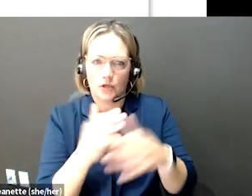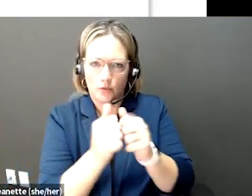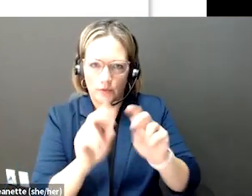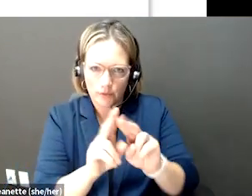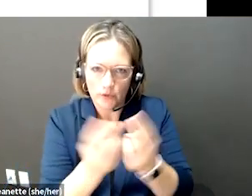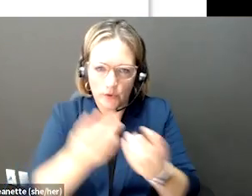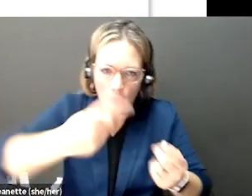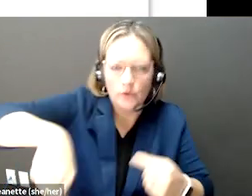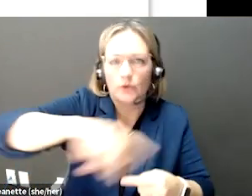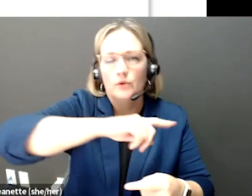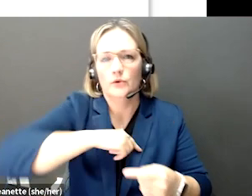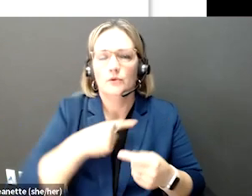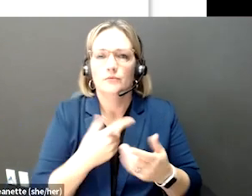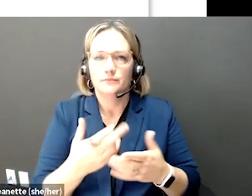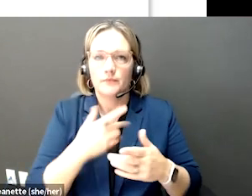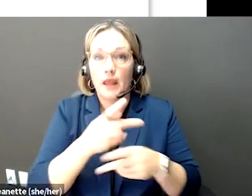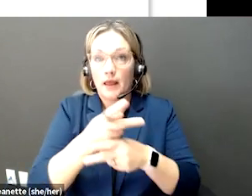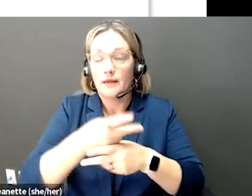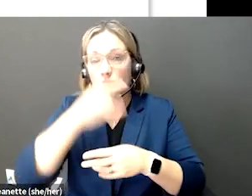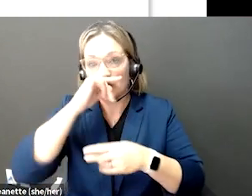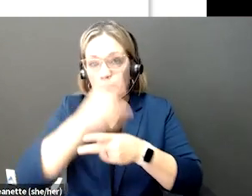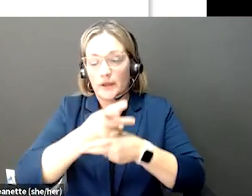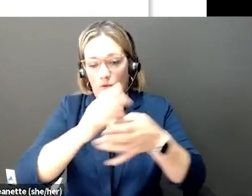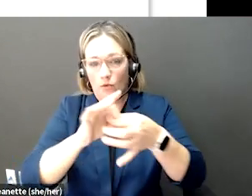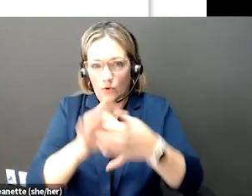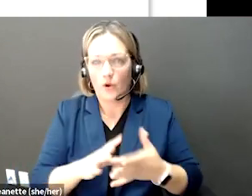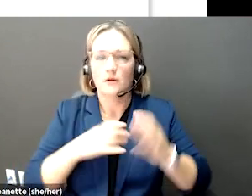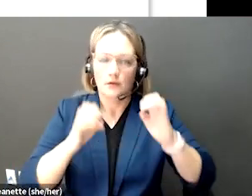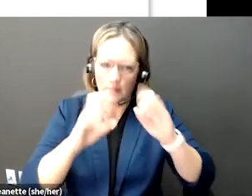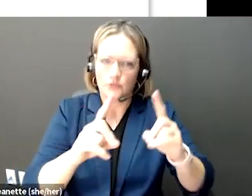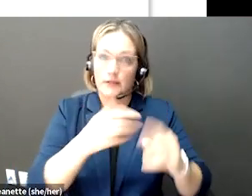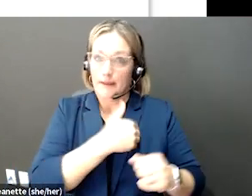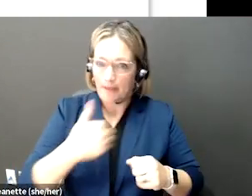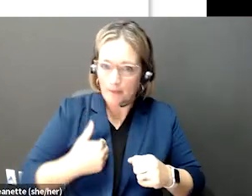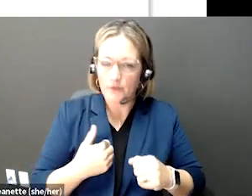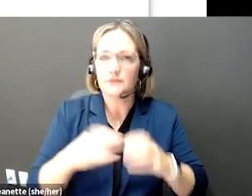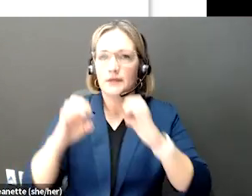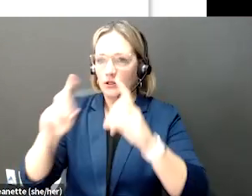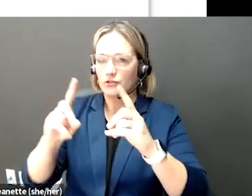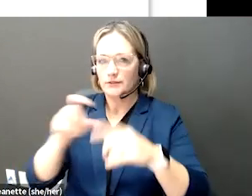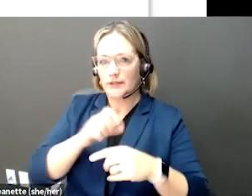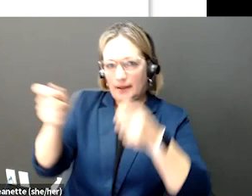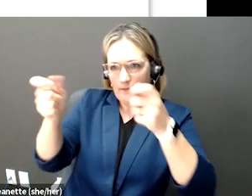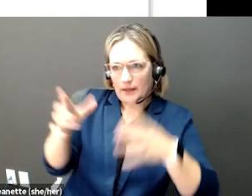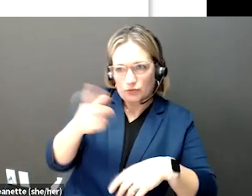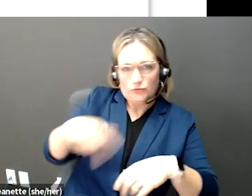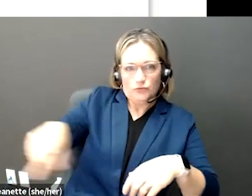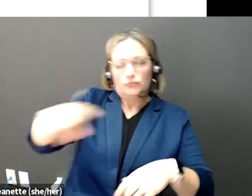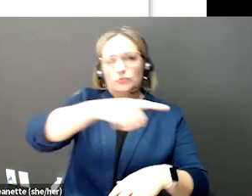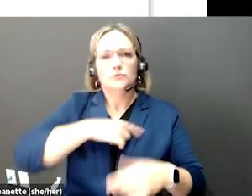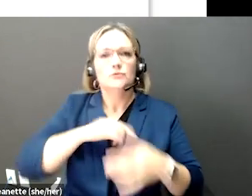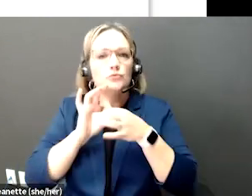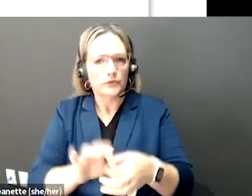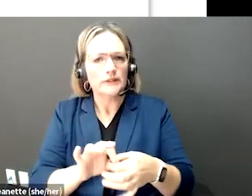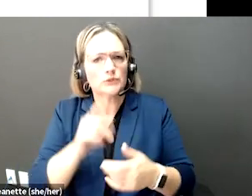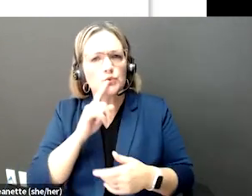child care coordinator have helped to educate CUPW and UPCE members about these challenges that come